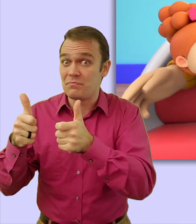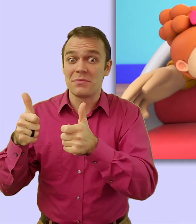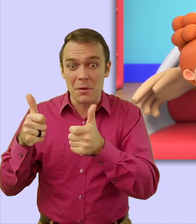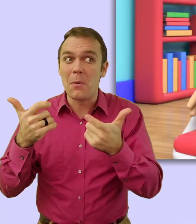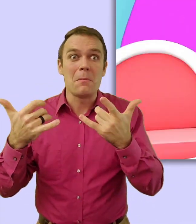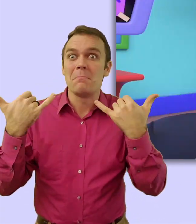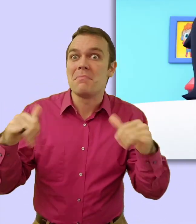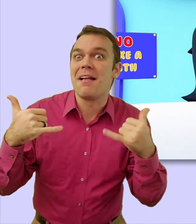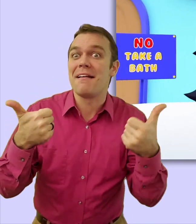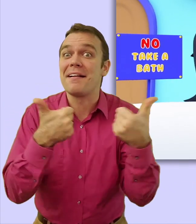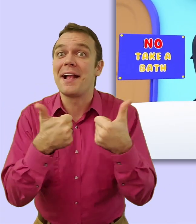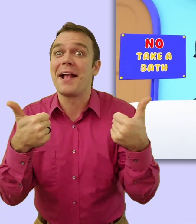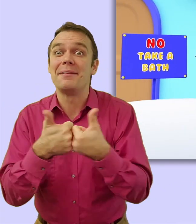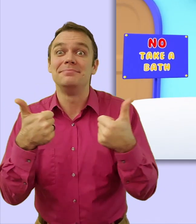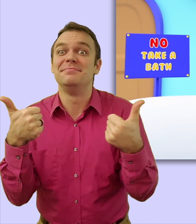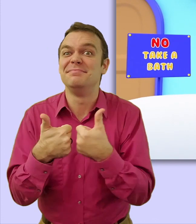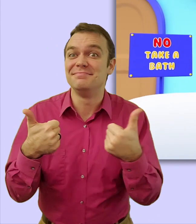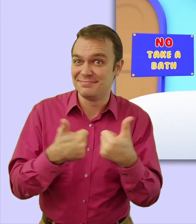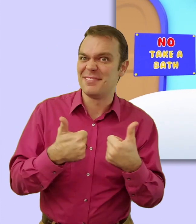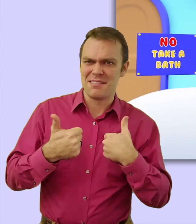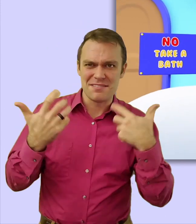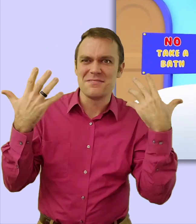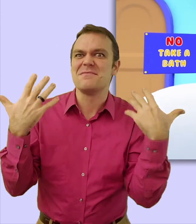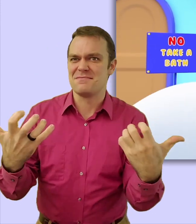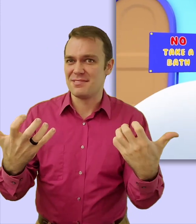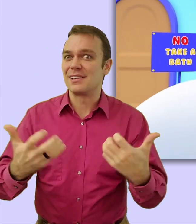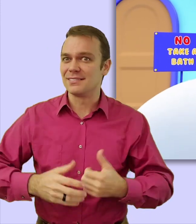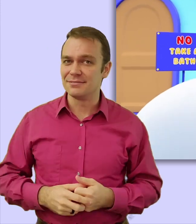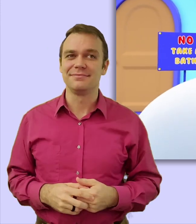and hide and seek, and Simon Says.